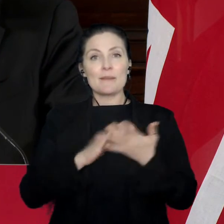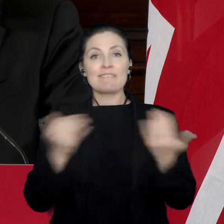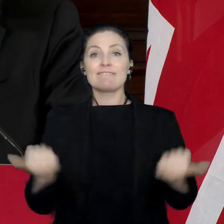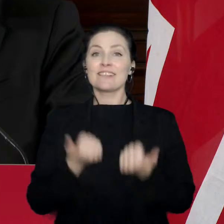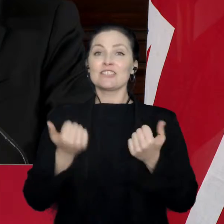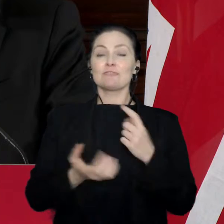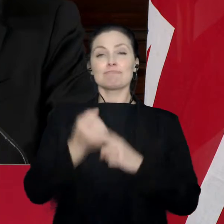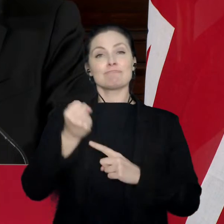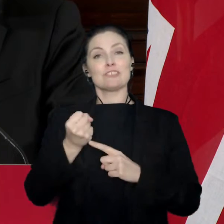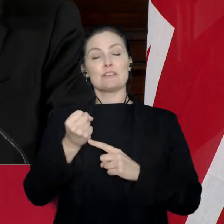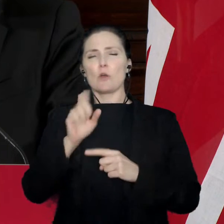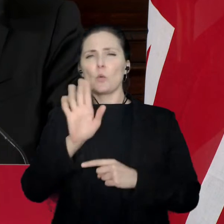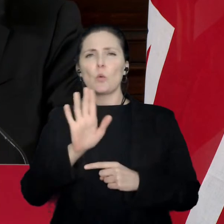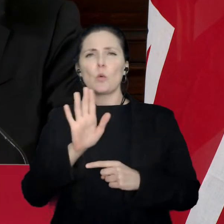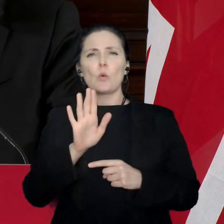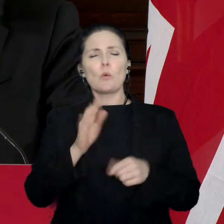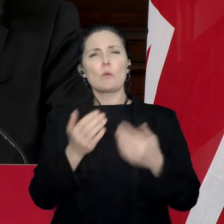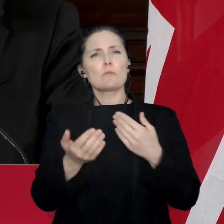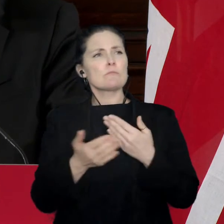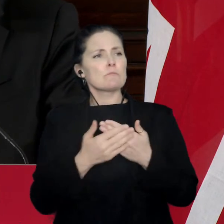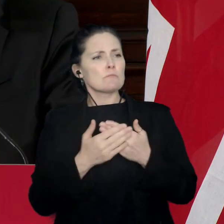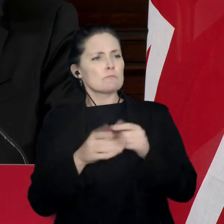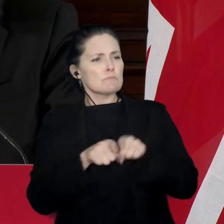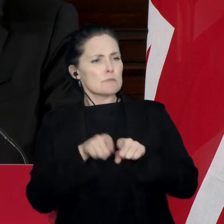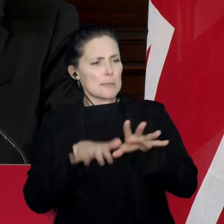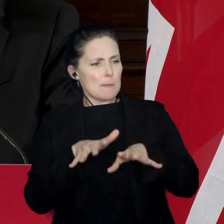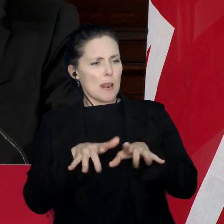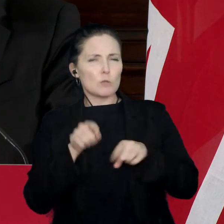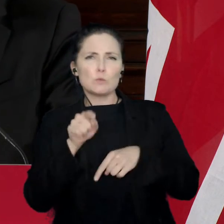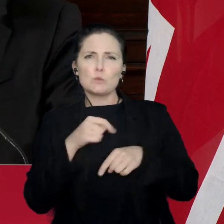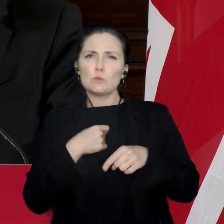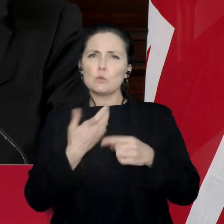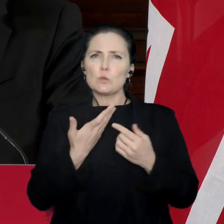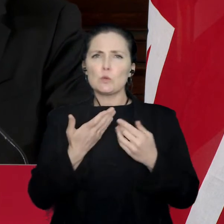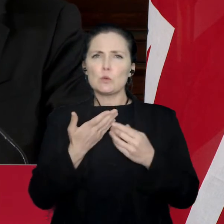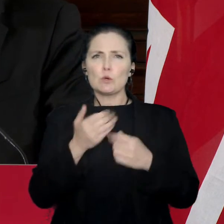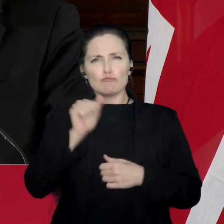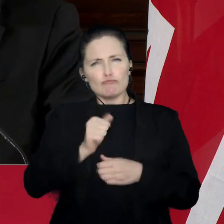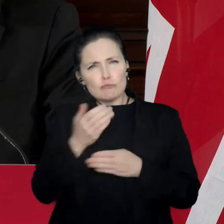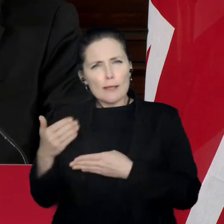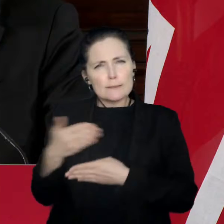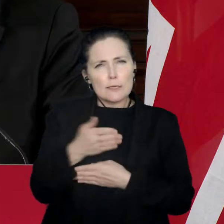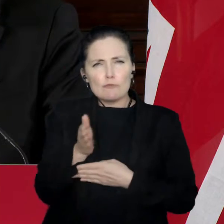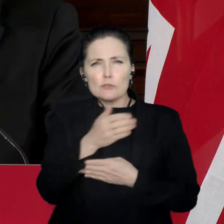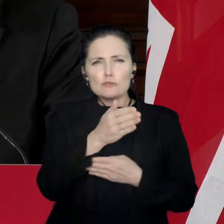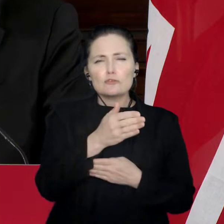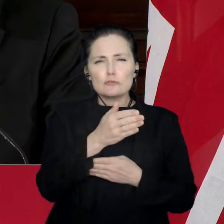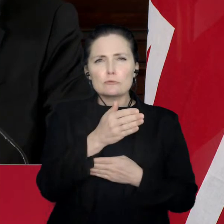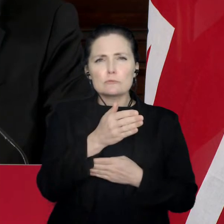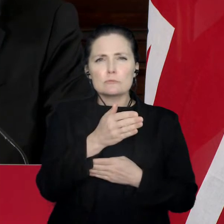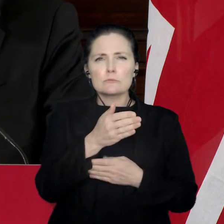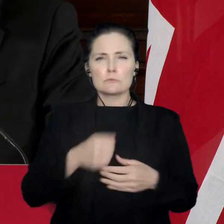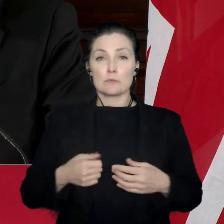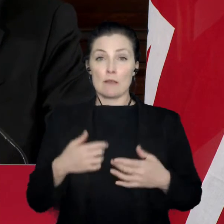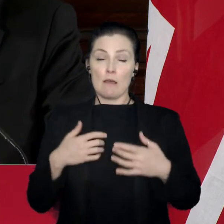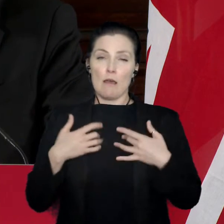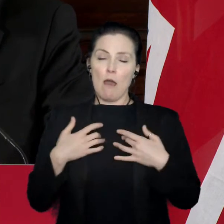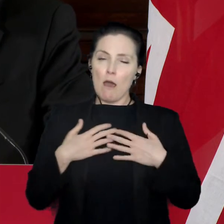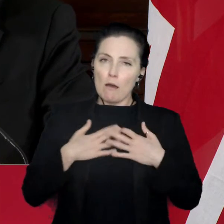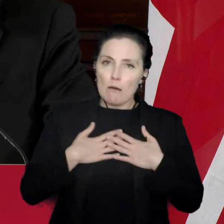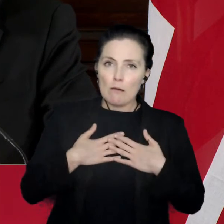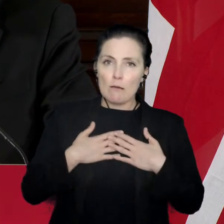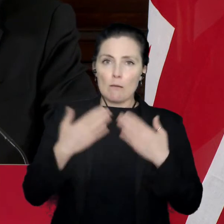direction. I feel humbled when I think of all those who've tirelessly dedicated themselves to getting Labour back on